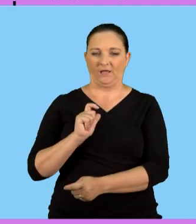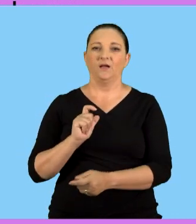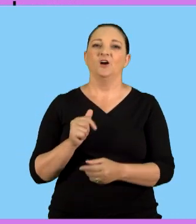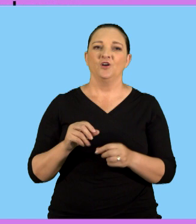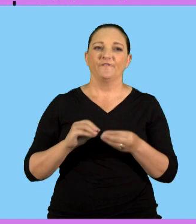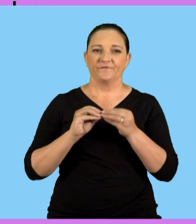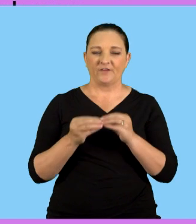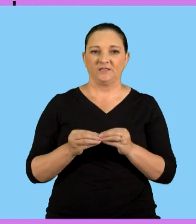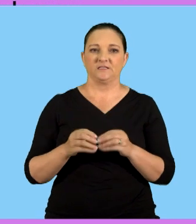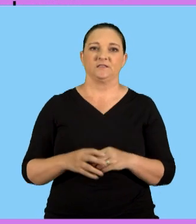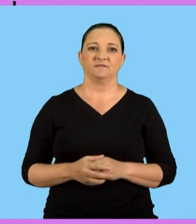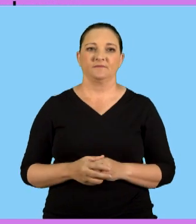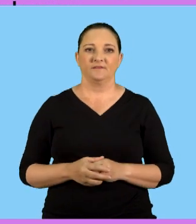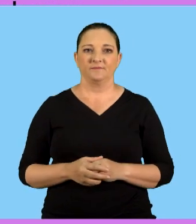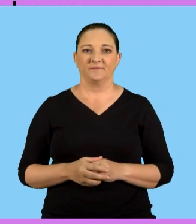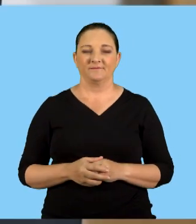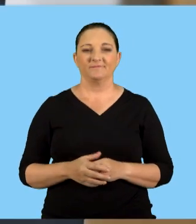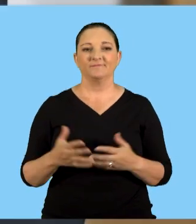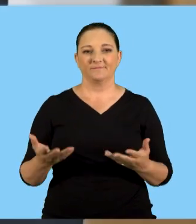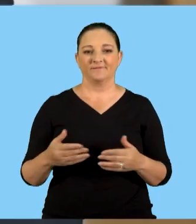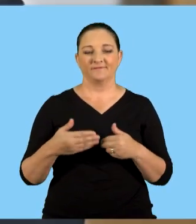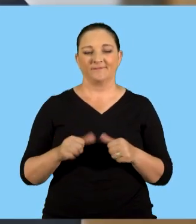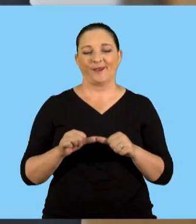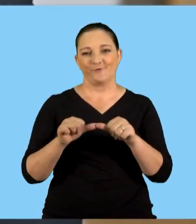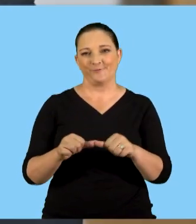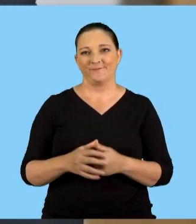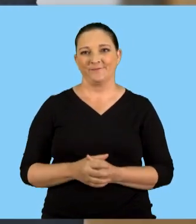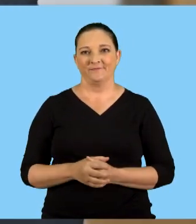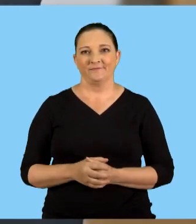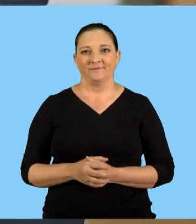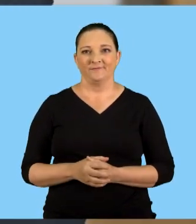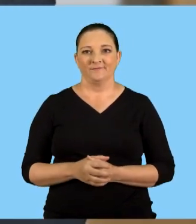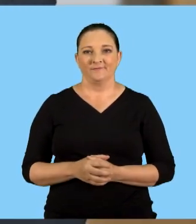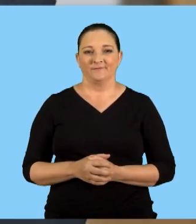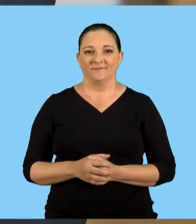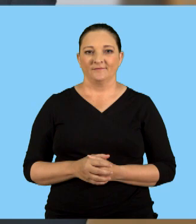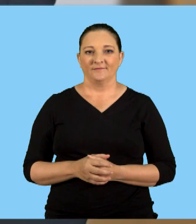that's a fixed income. There we go. Let's carry on.